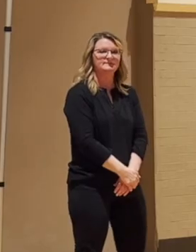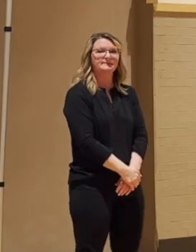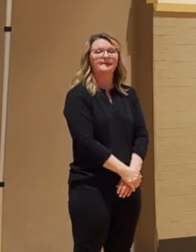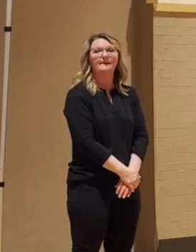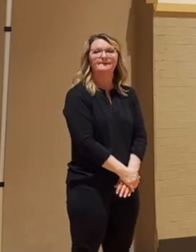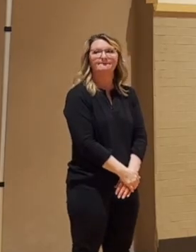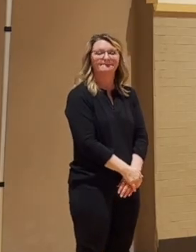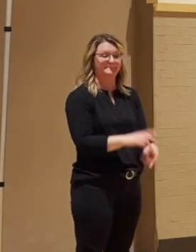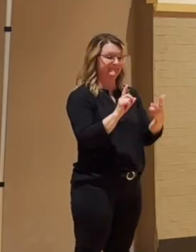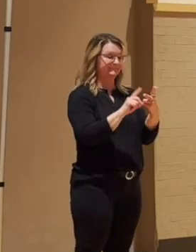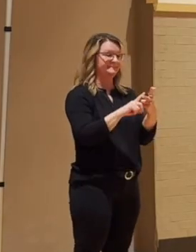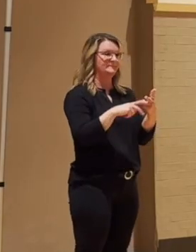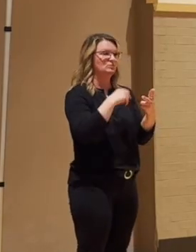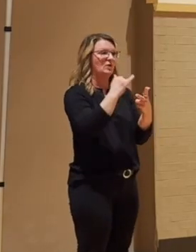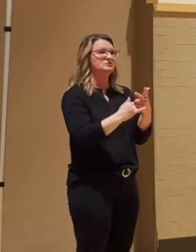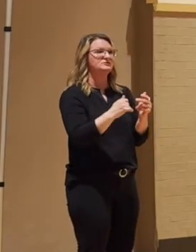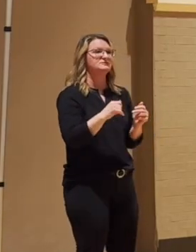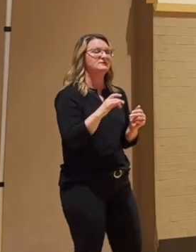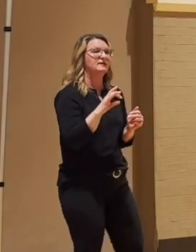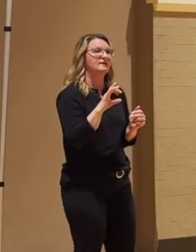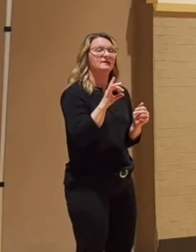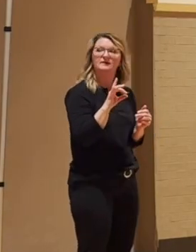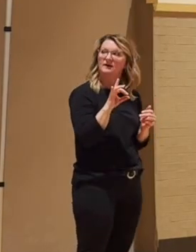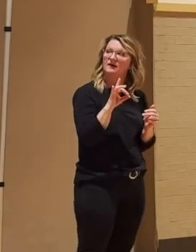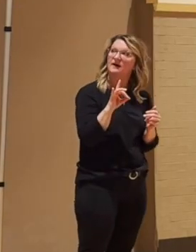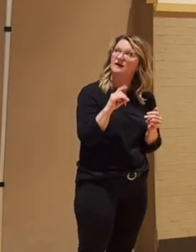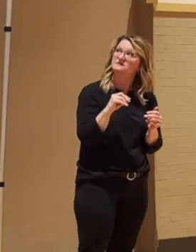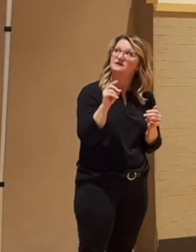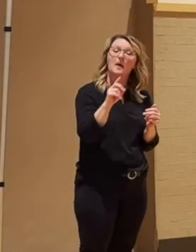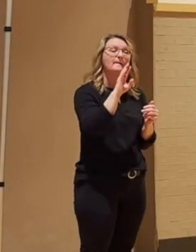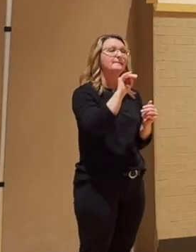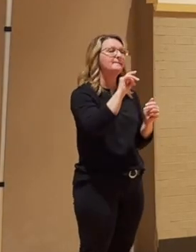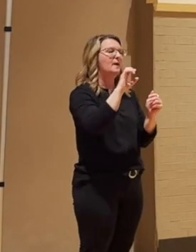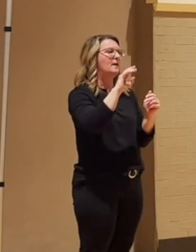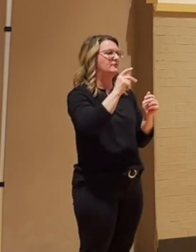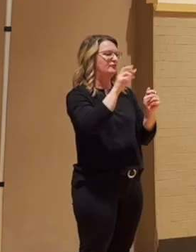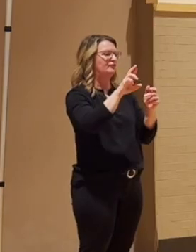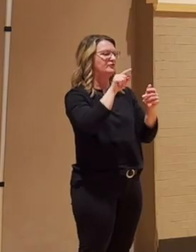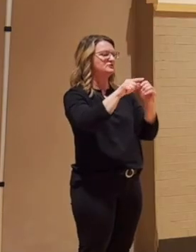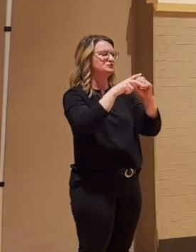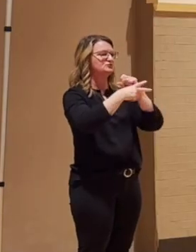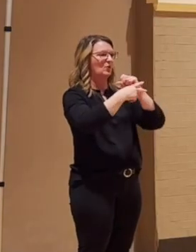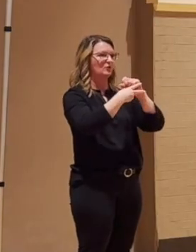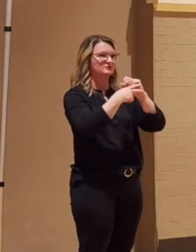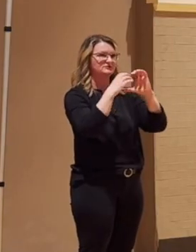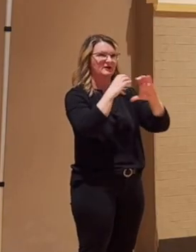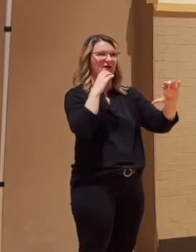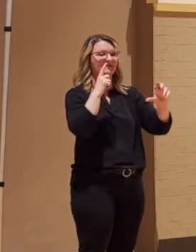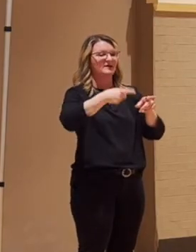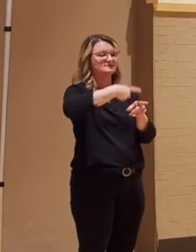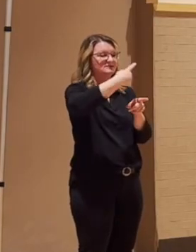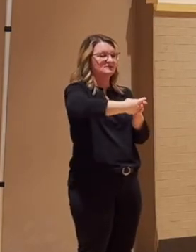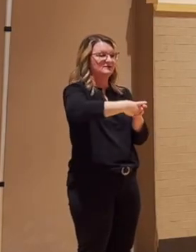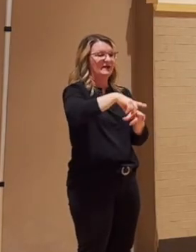The third project is the Edison Martha offline storage tank, and this project is located at the intersection